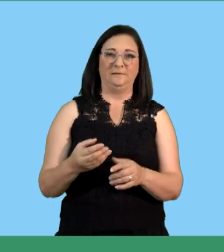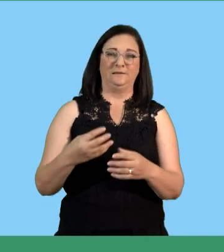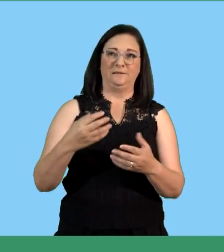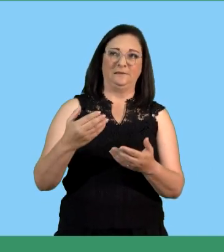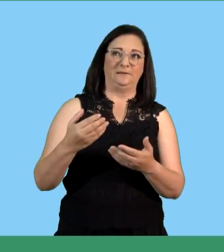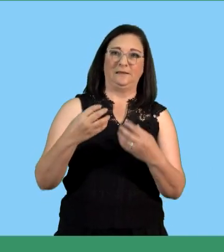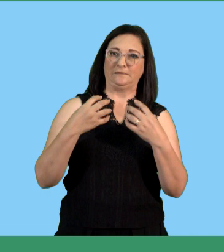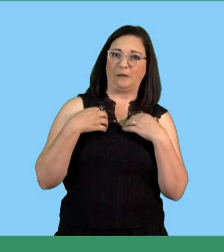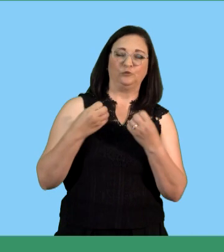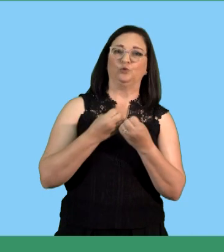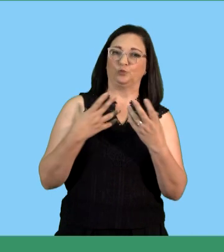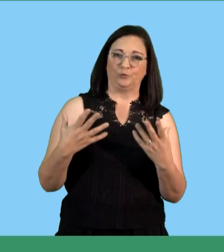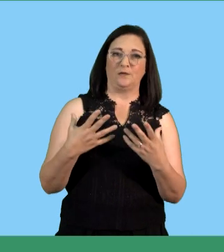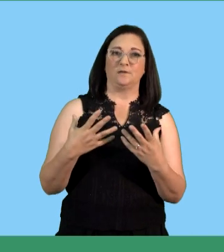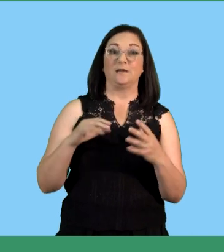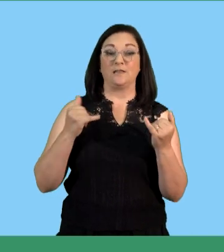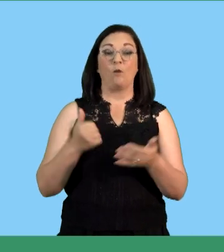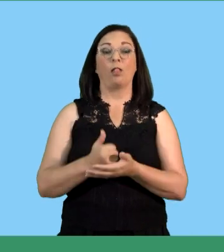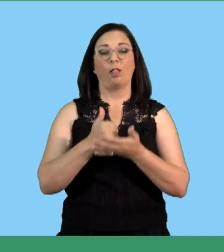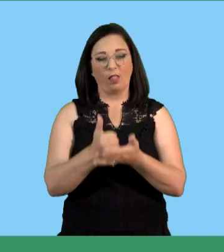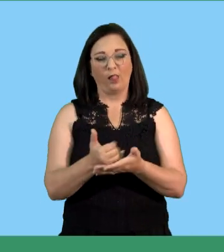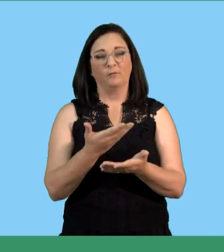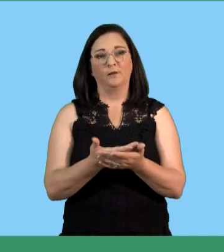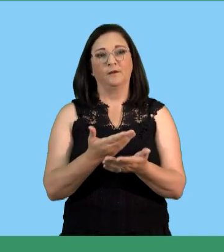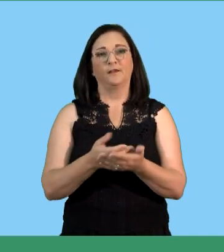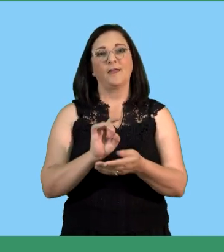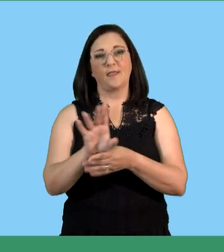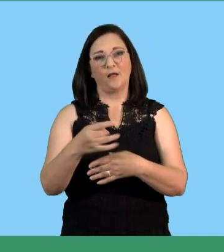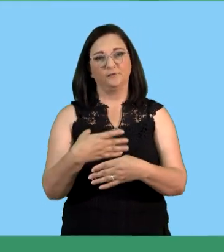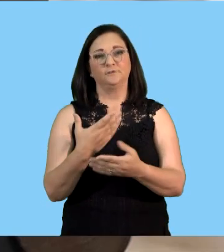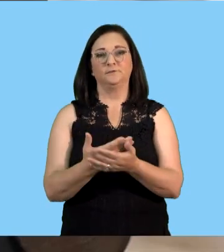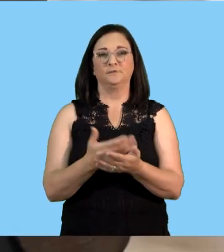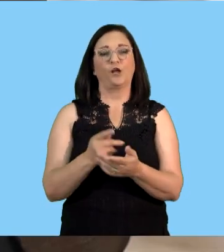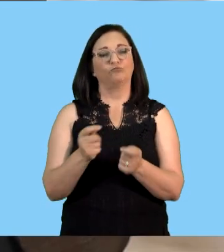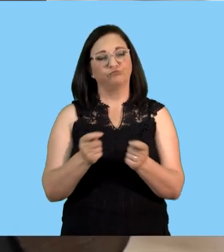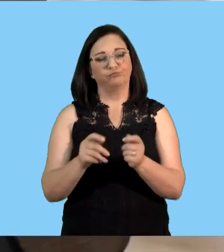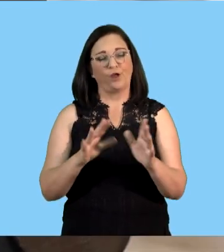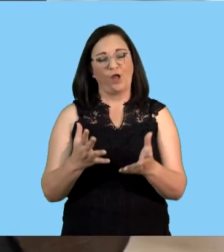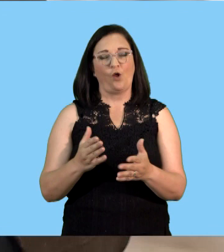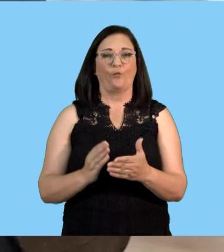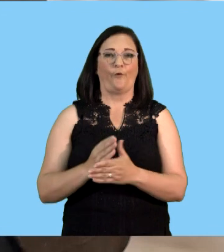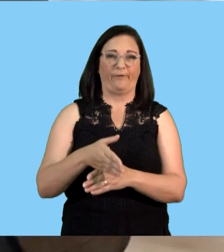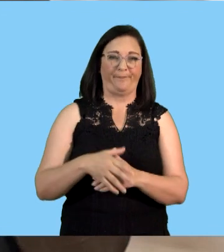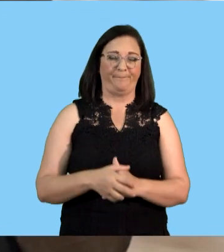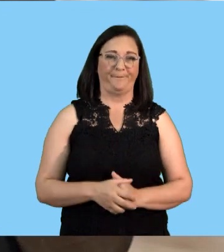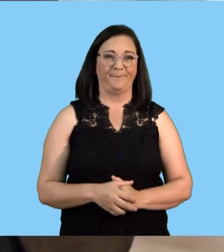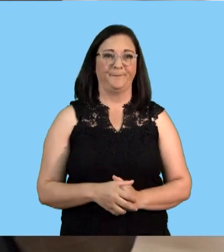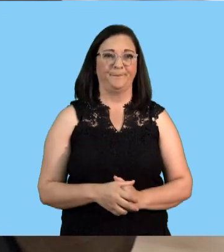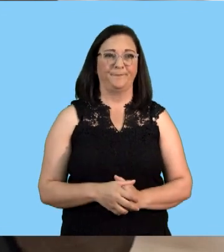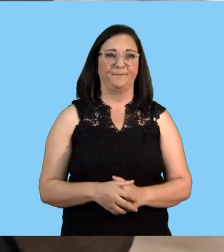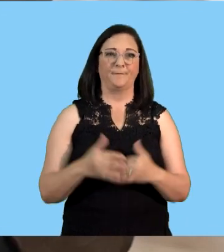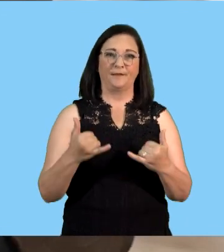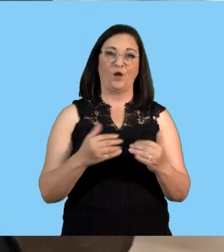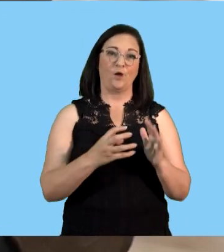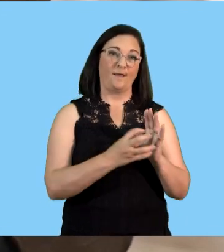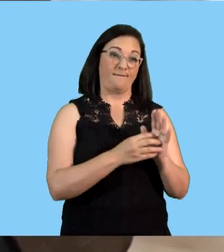and are struggling to manage their finances. So they need to go through debt counseling and then they get assisted there. All right, so we're